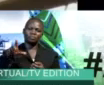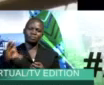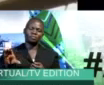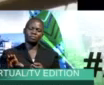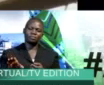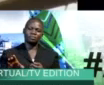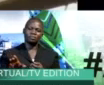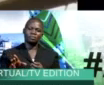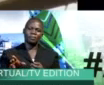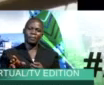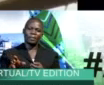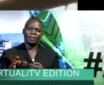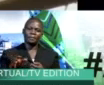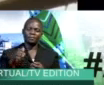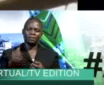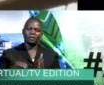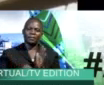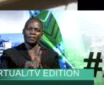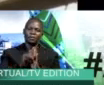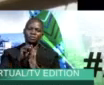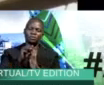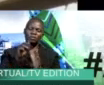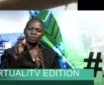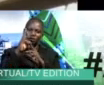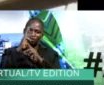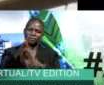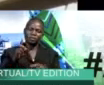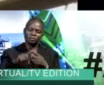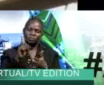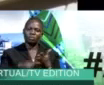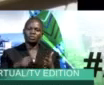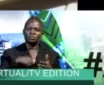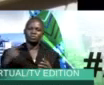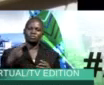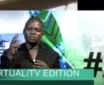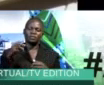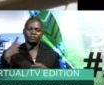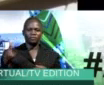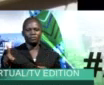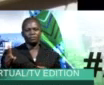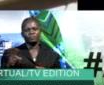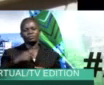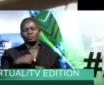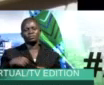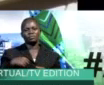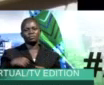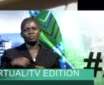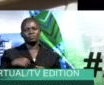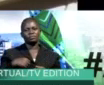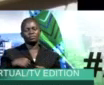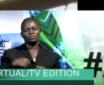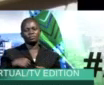the PSCs. They are matured with respect to what we use them for.